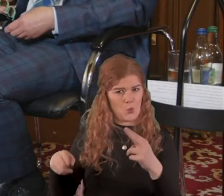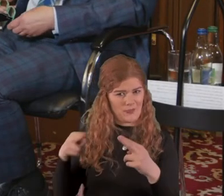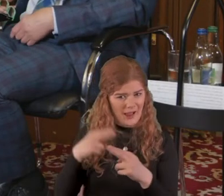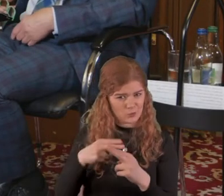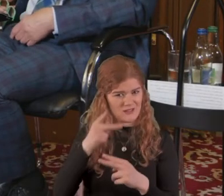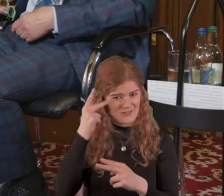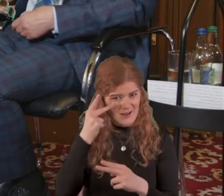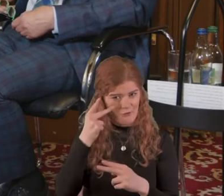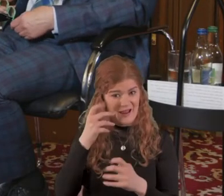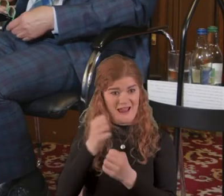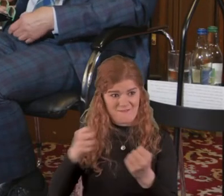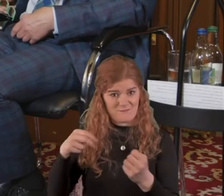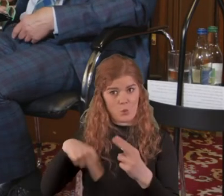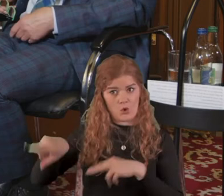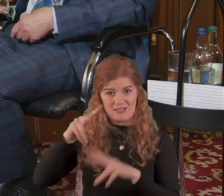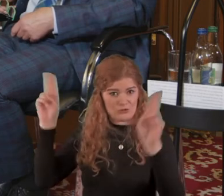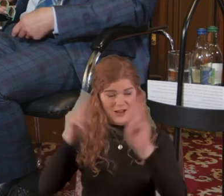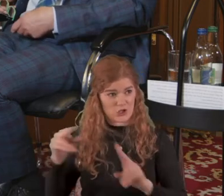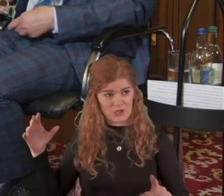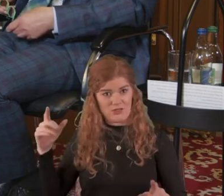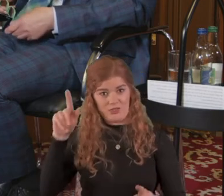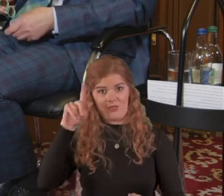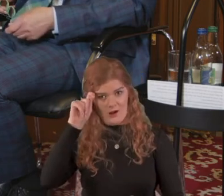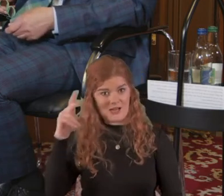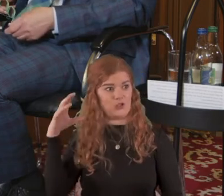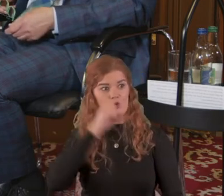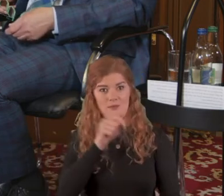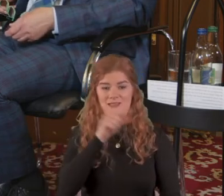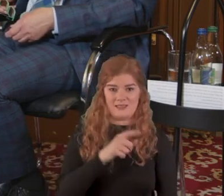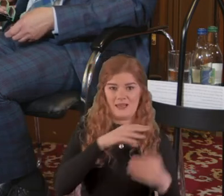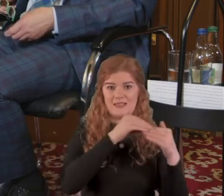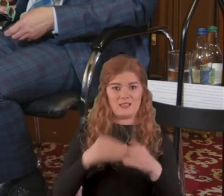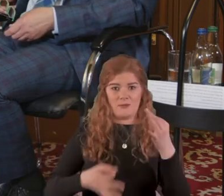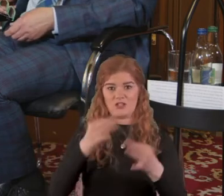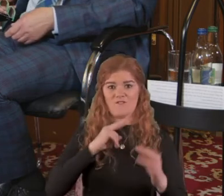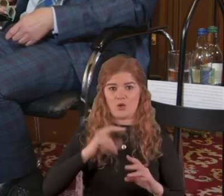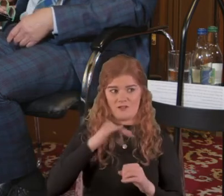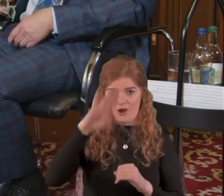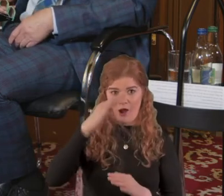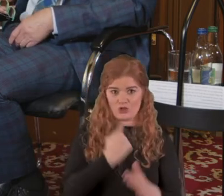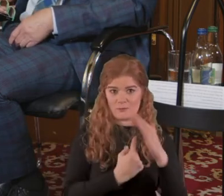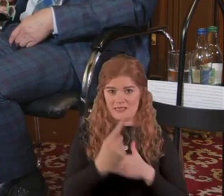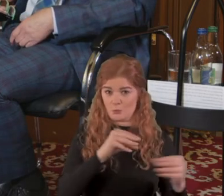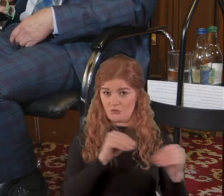the person who was seen internationally as the leading political voice of the Irish independence